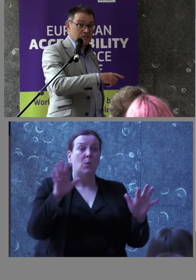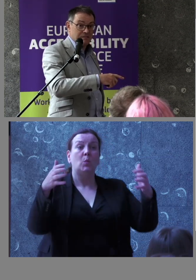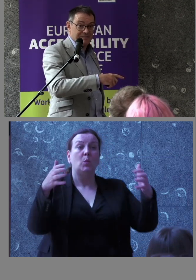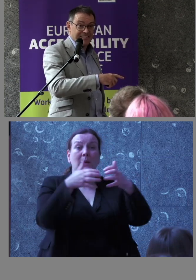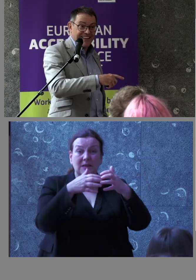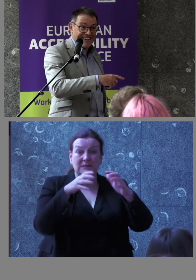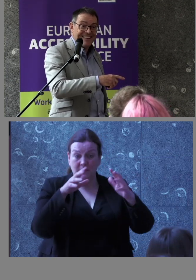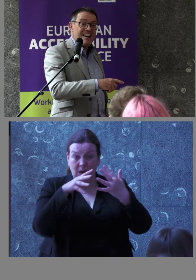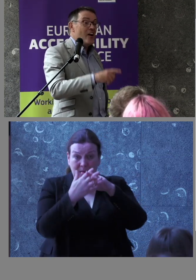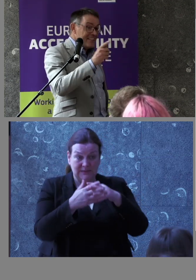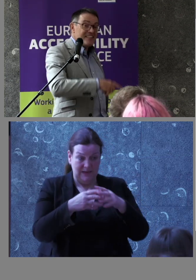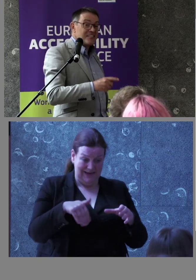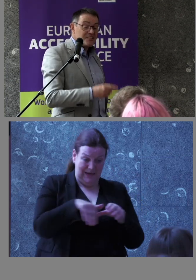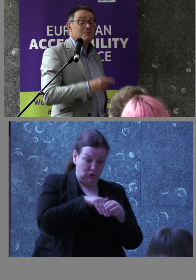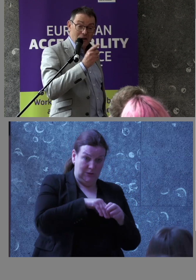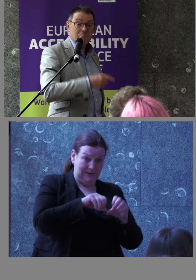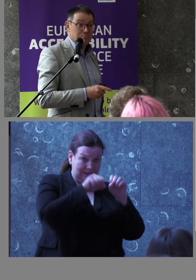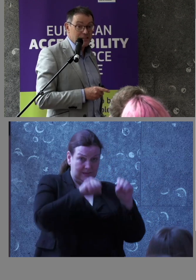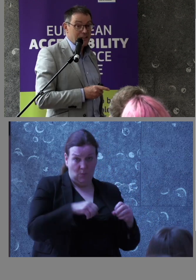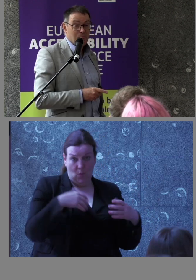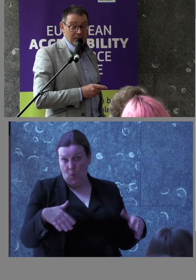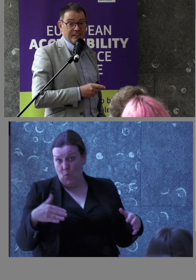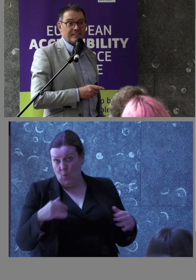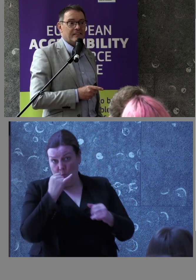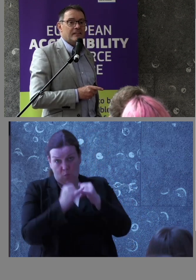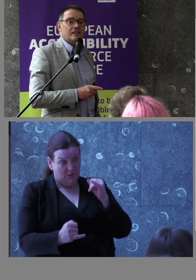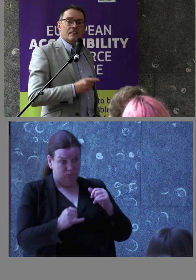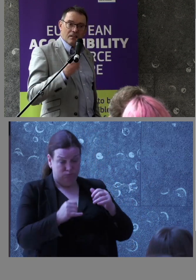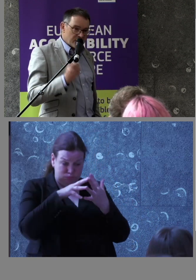up our game. It's a really important thing that we need to do.